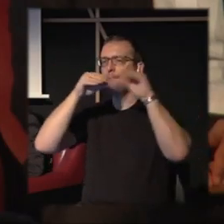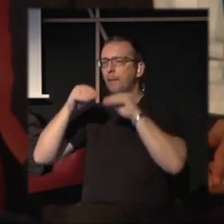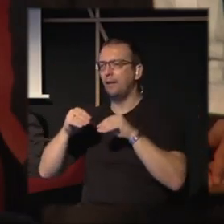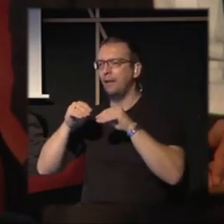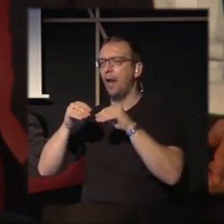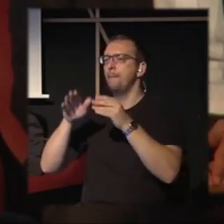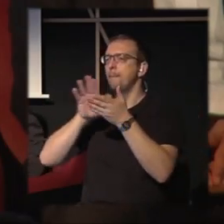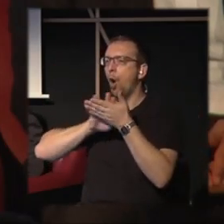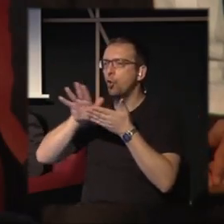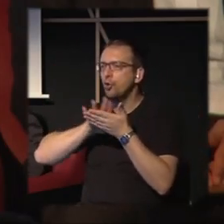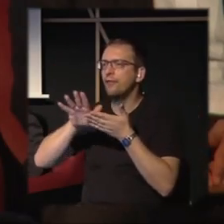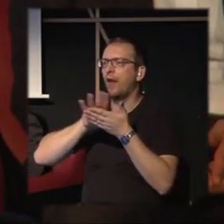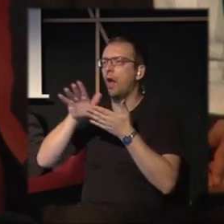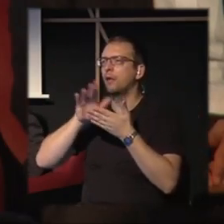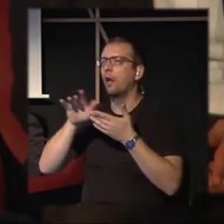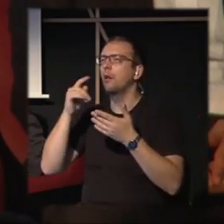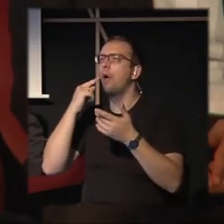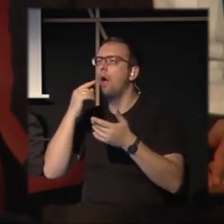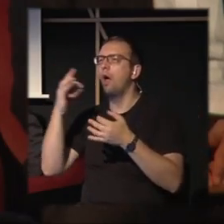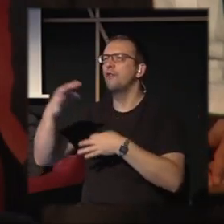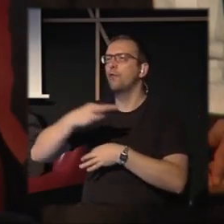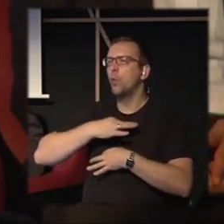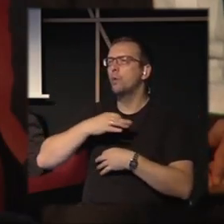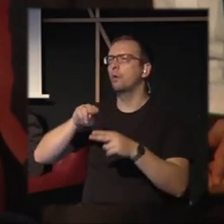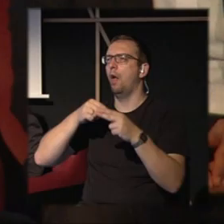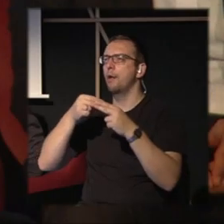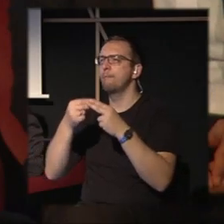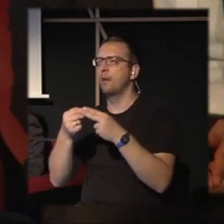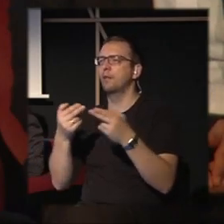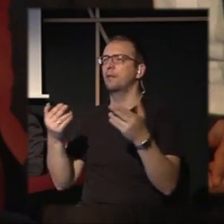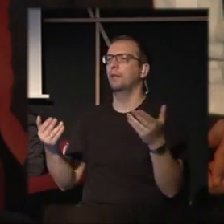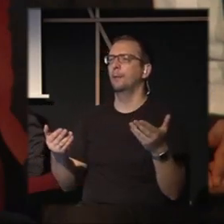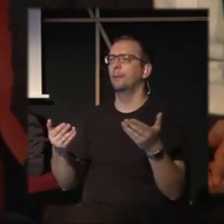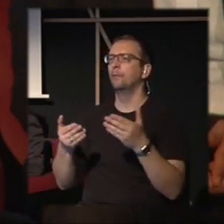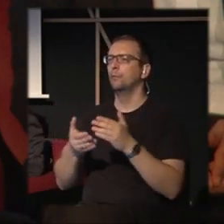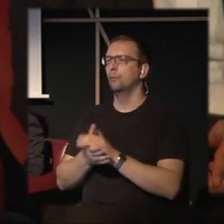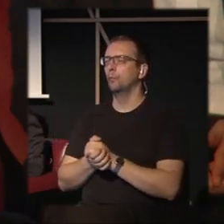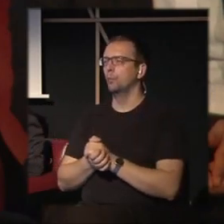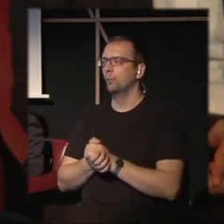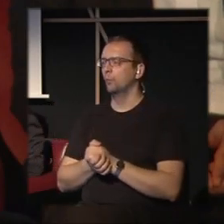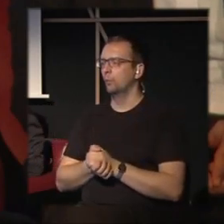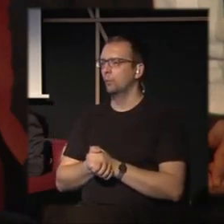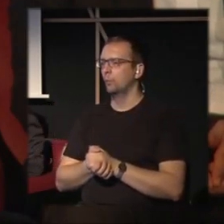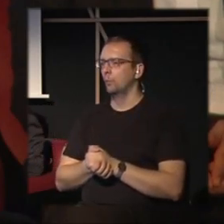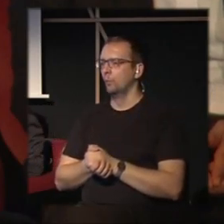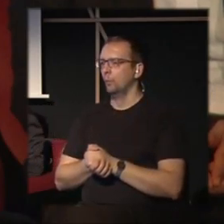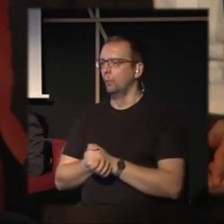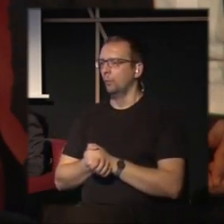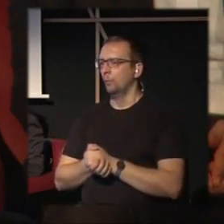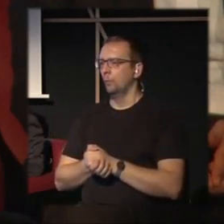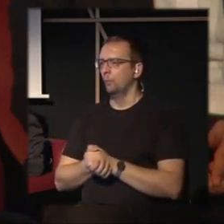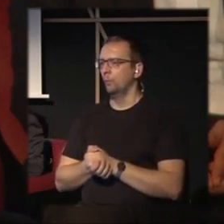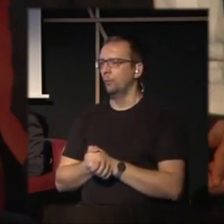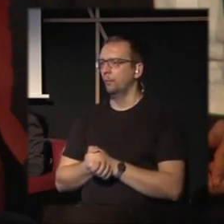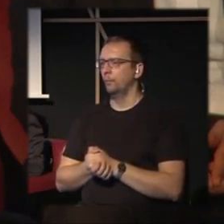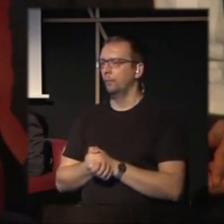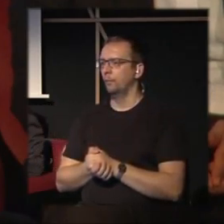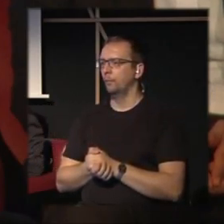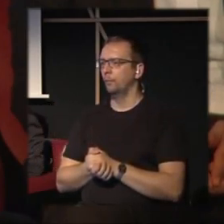trainings. And for the first day, it was dedicated to DAOs, and the second day we gathered DAOs and SLOs